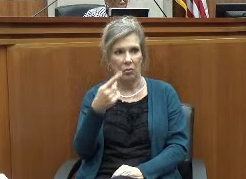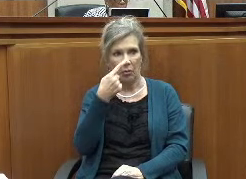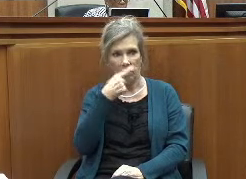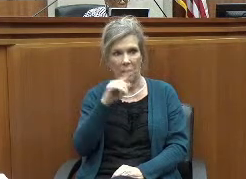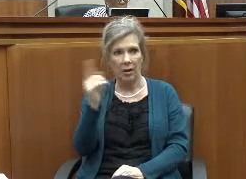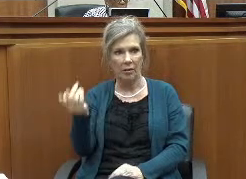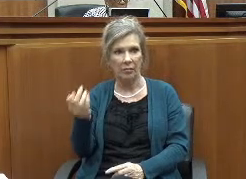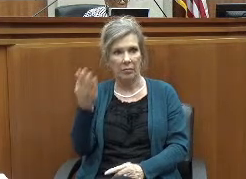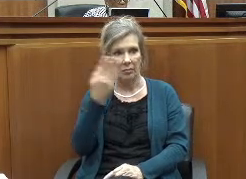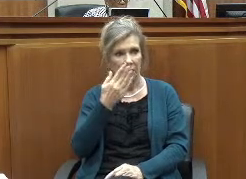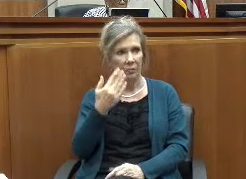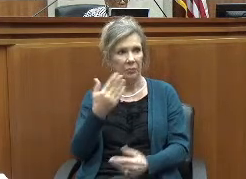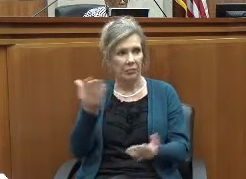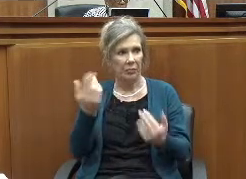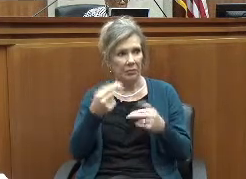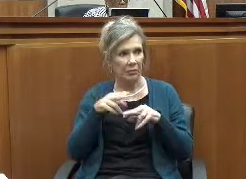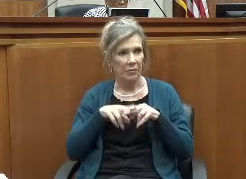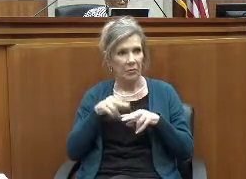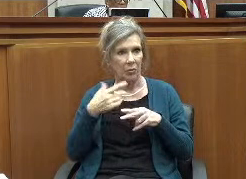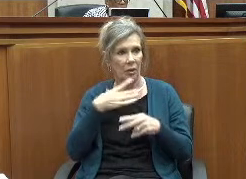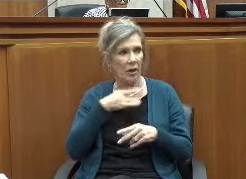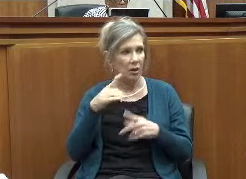like to hear your comments.